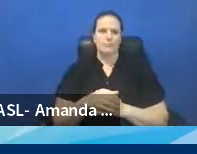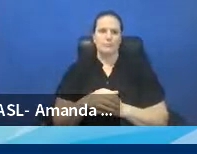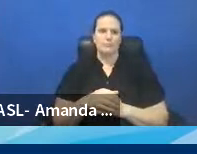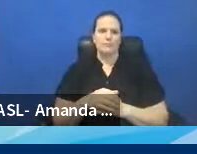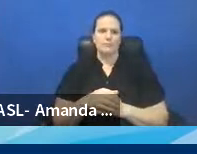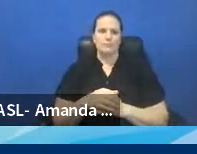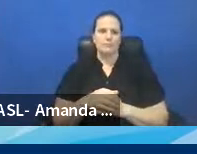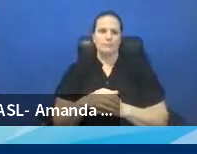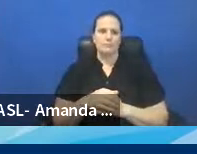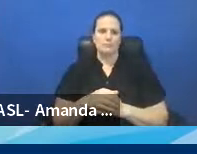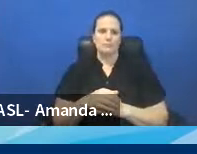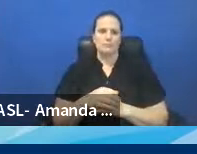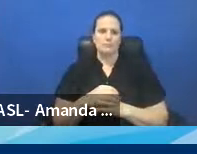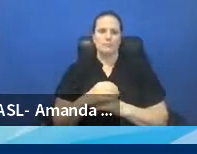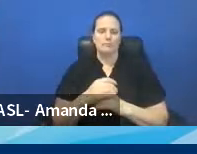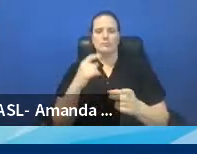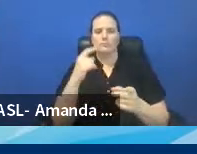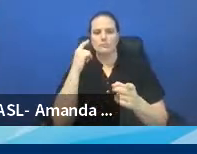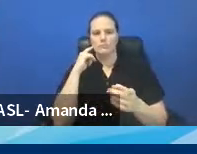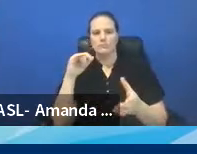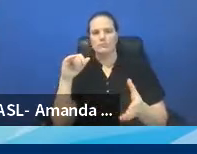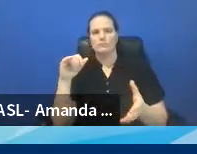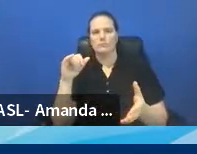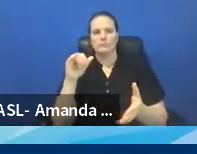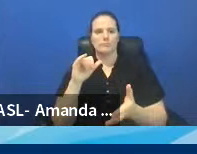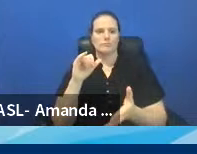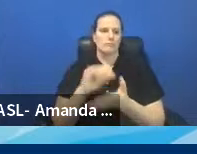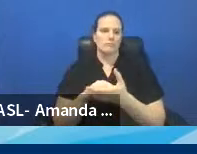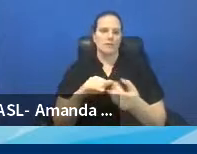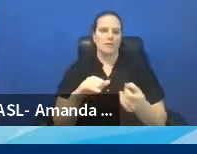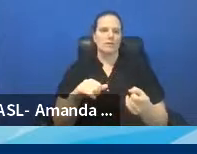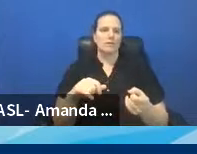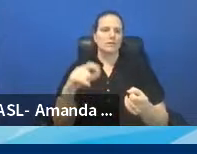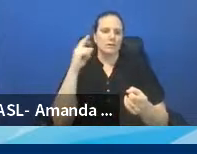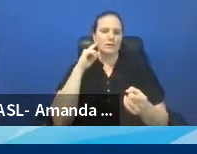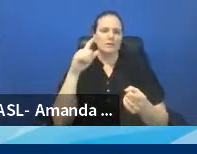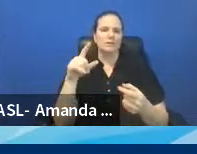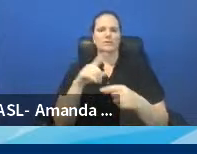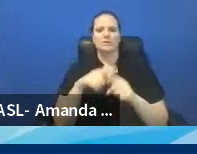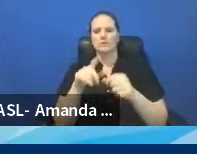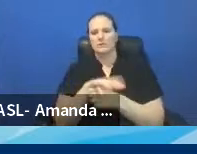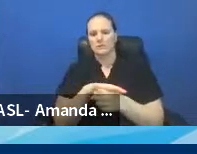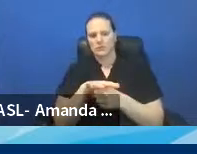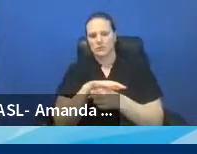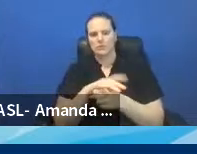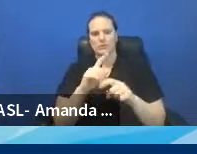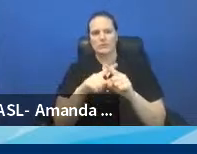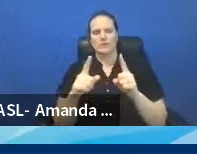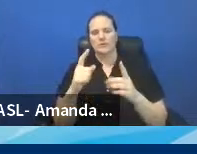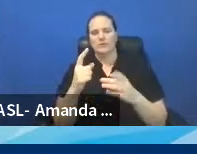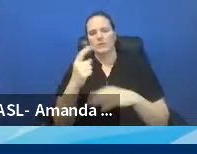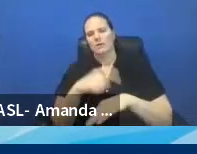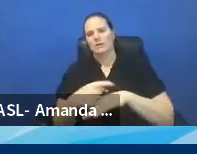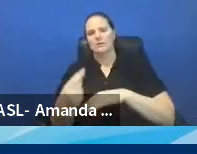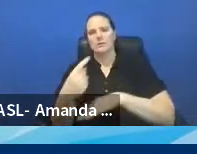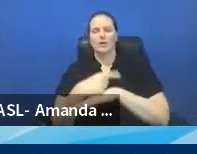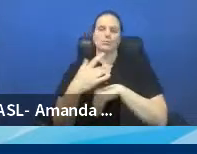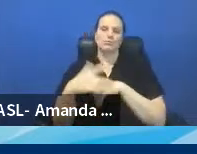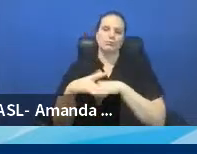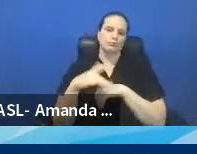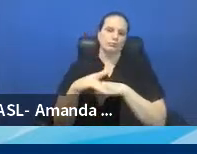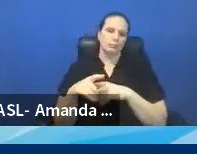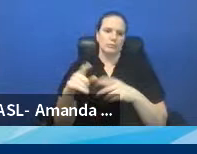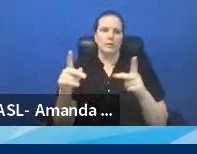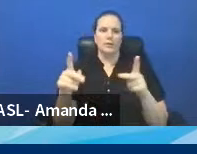go to a different location or go during a different time of day. And that reduces the traffic on I-5, which then frees it up for the other people who want to get to